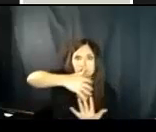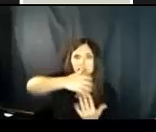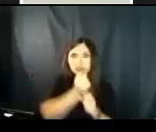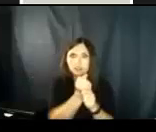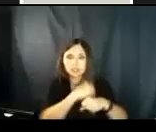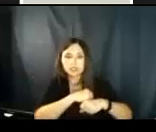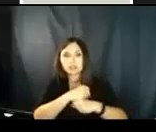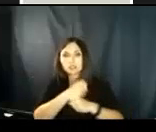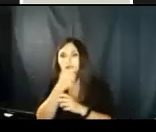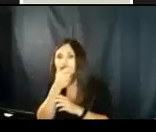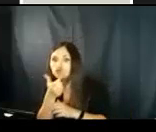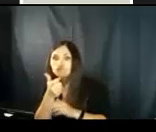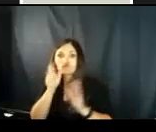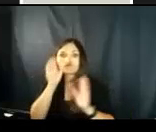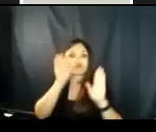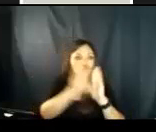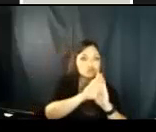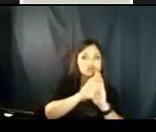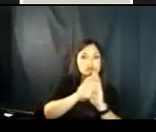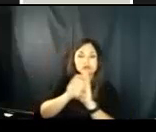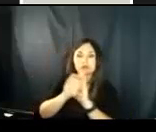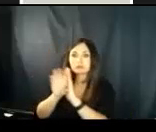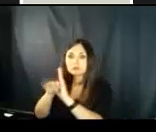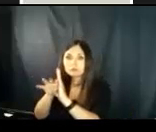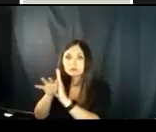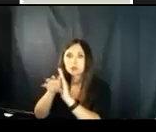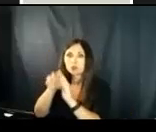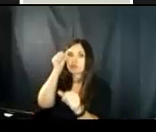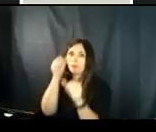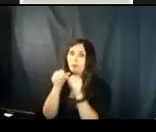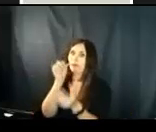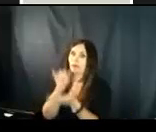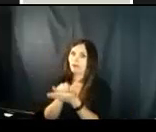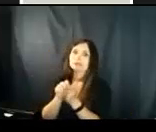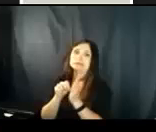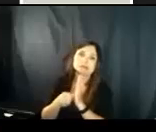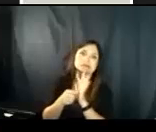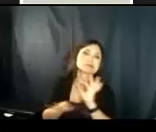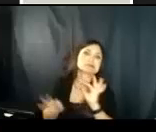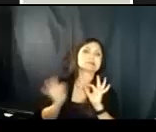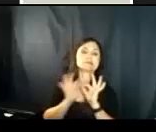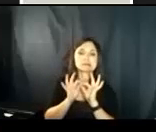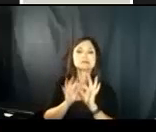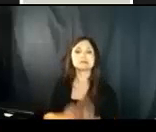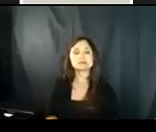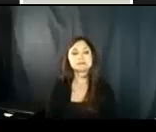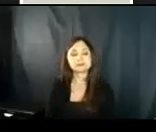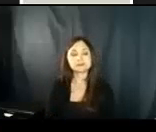audio-visual, visuals into your lesson, keep that in mind. All